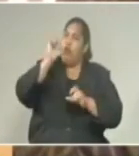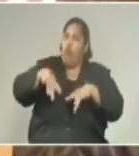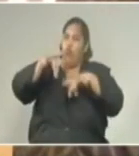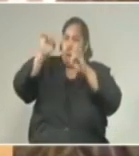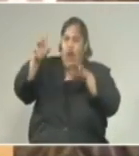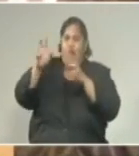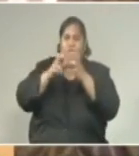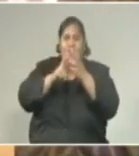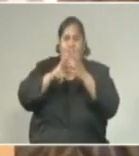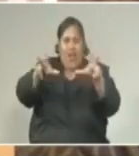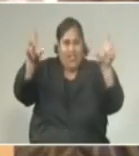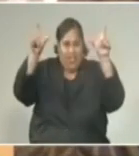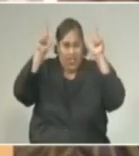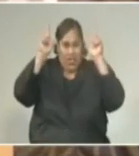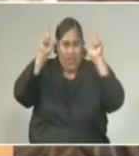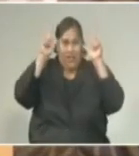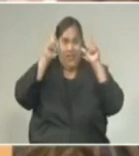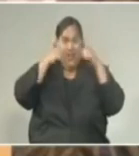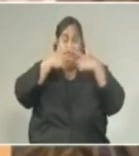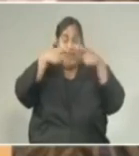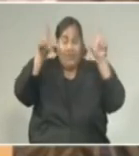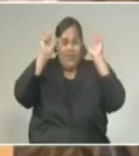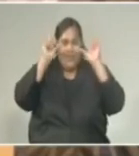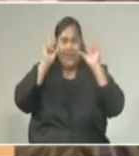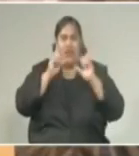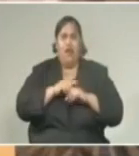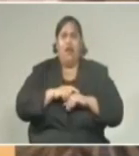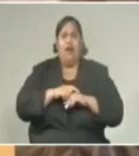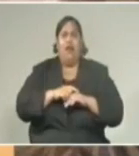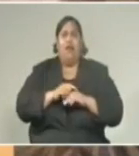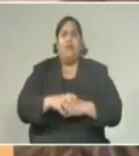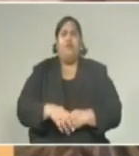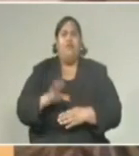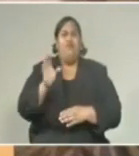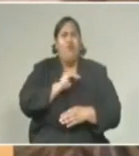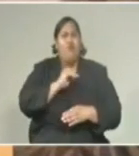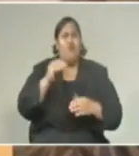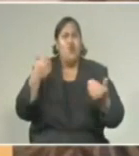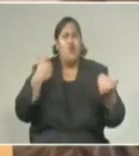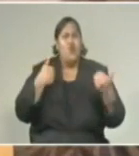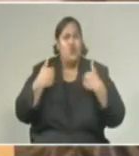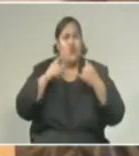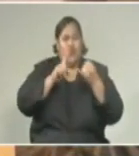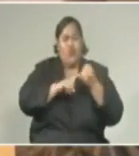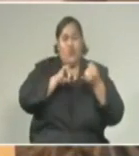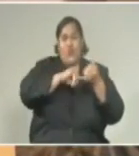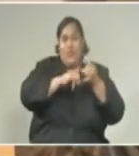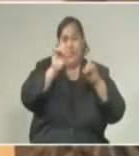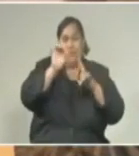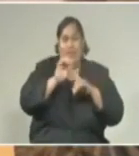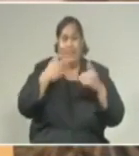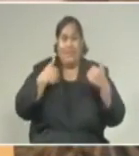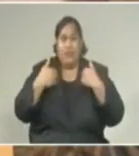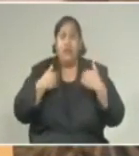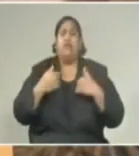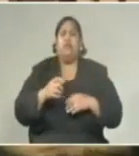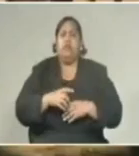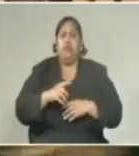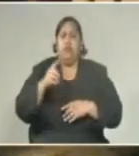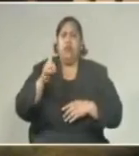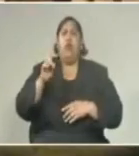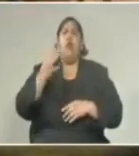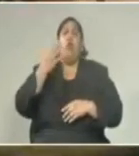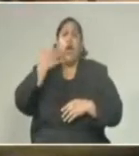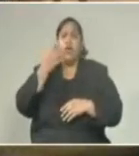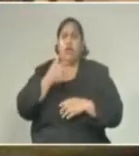Vice-Chancellor, Professor Pal Ahluwalia, and his wife Sandy Price on Wednesday night.